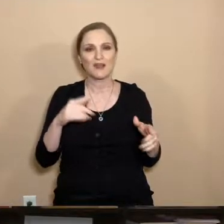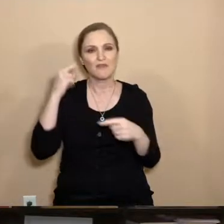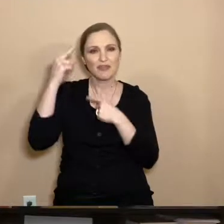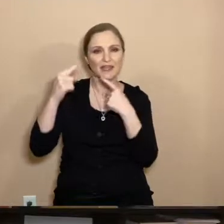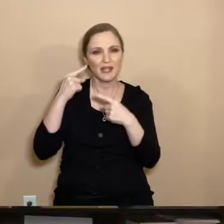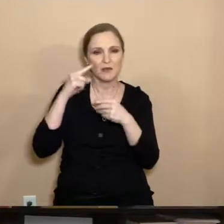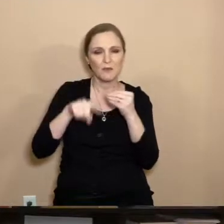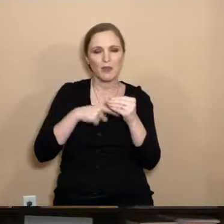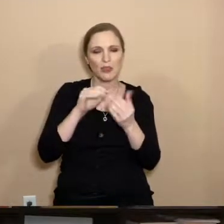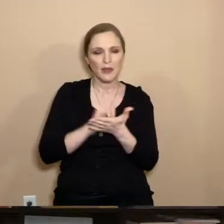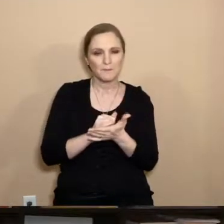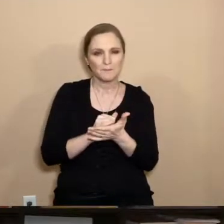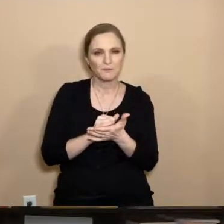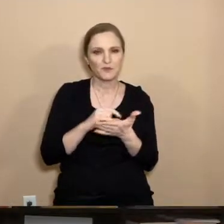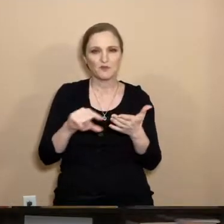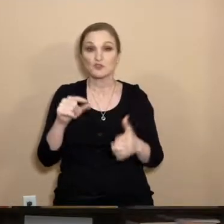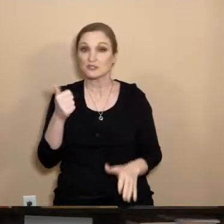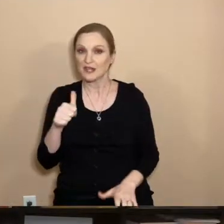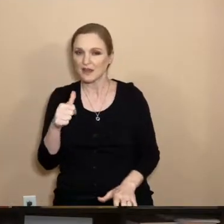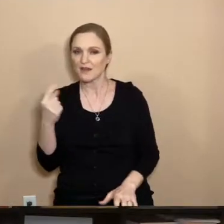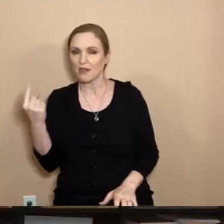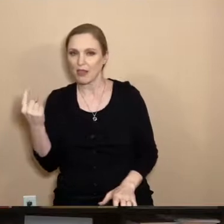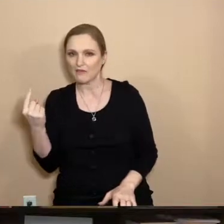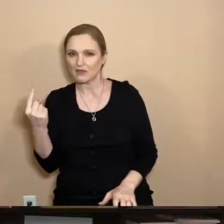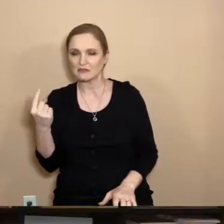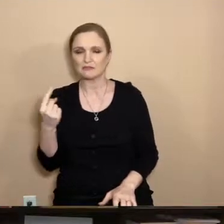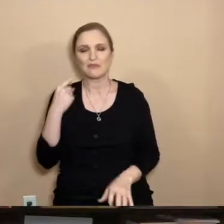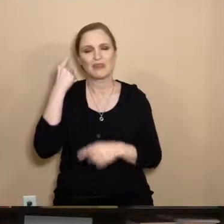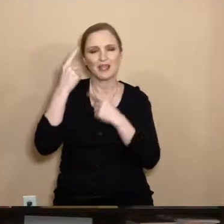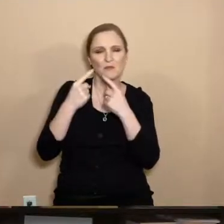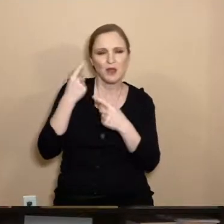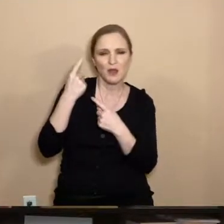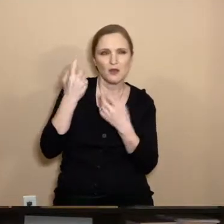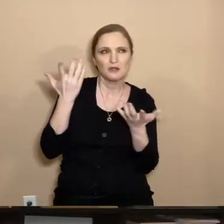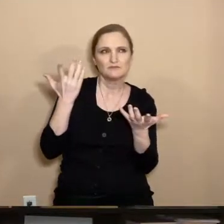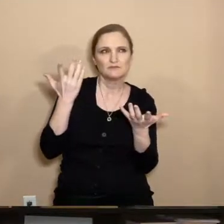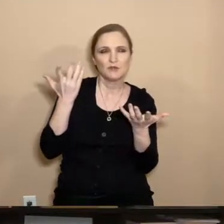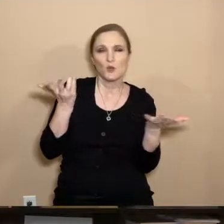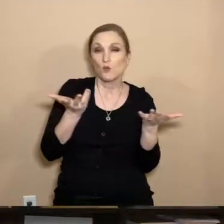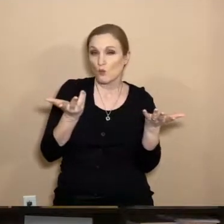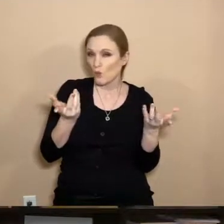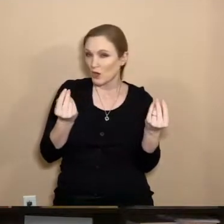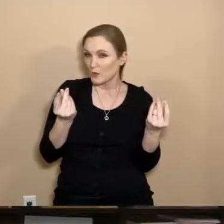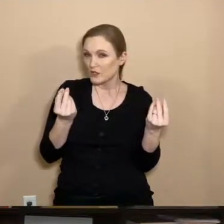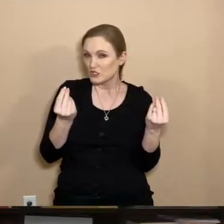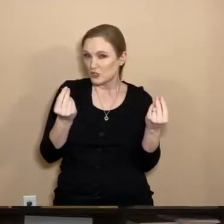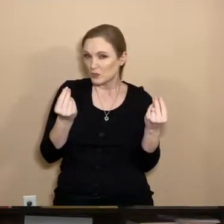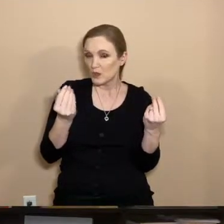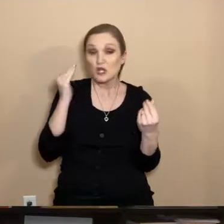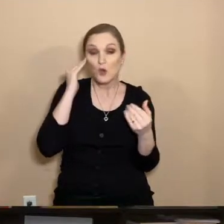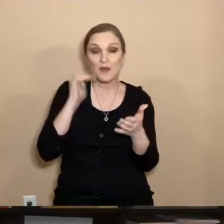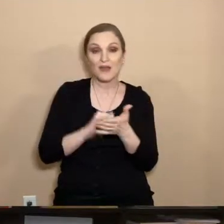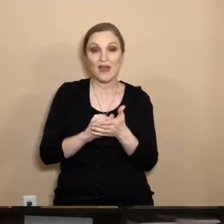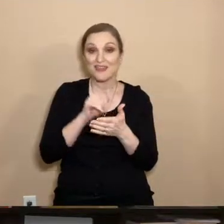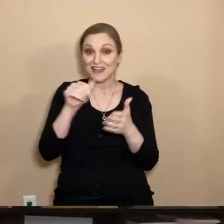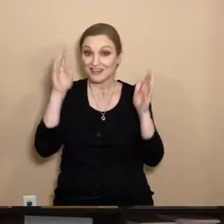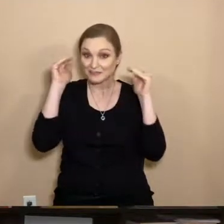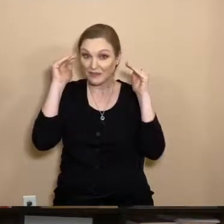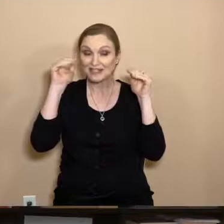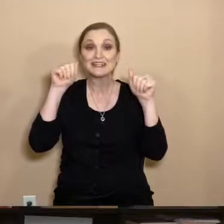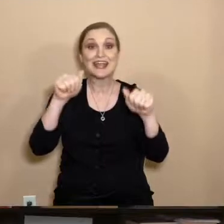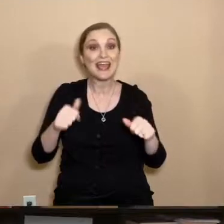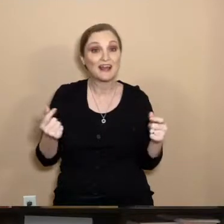verses here, verses 10 and 11, is, thinking about, well, what do we do knowing that the unexpected can